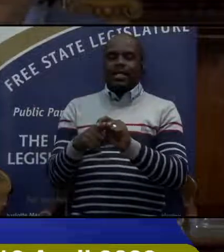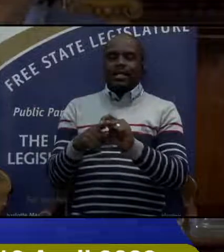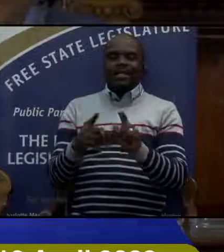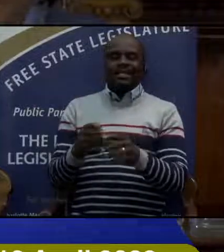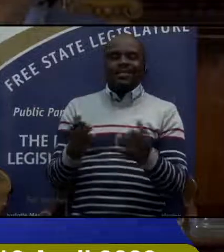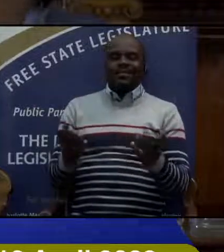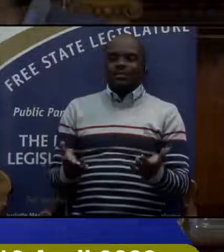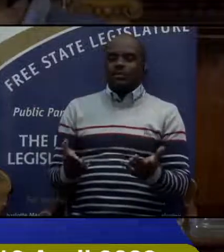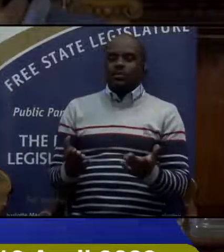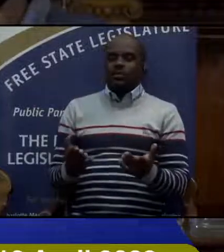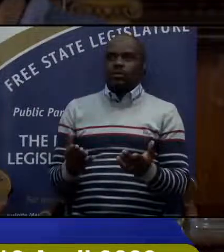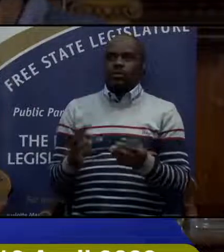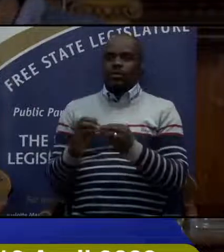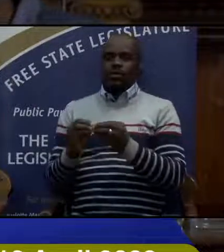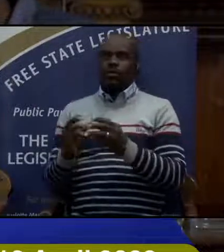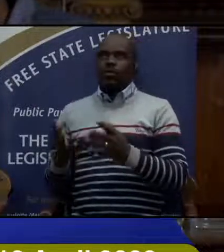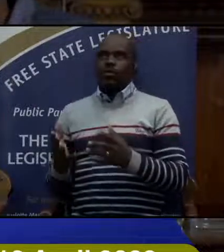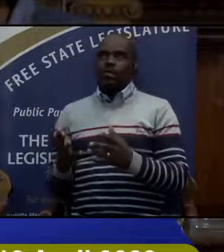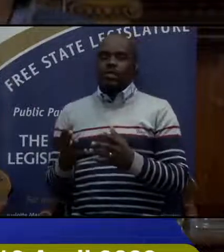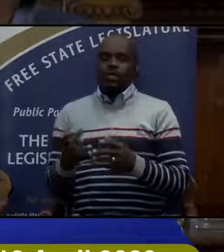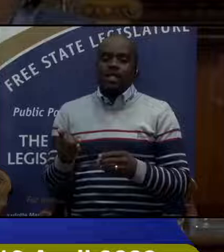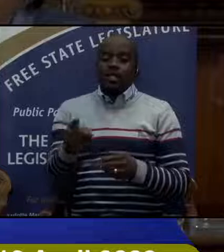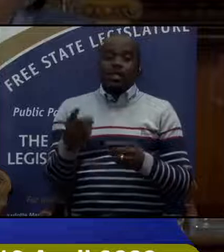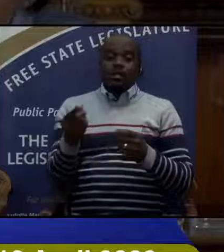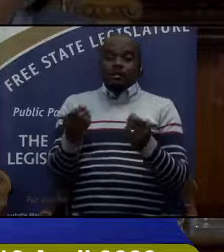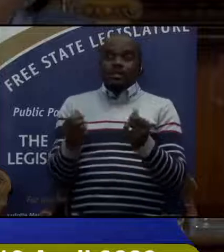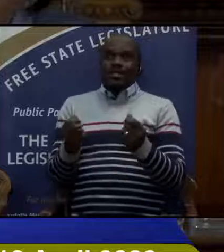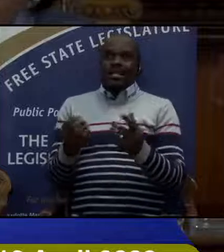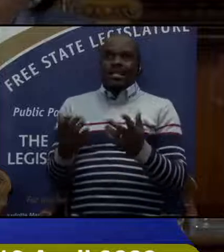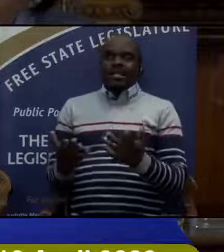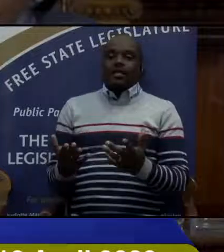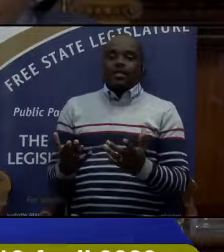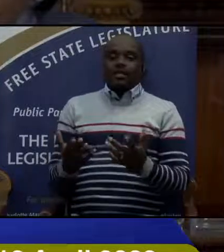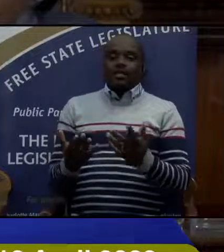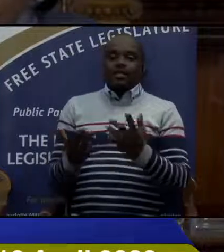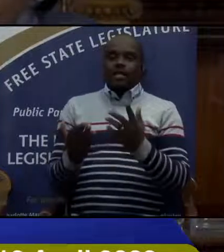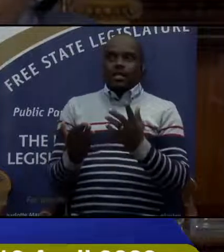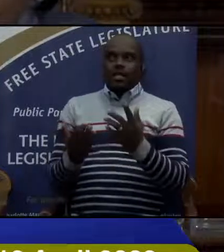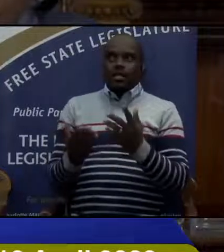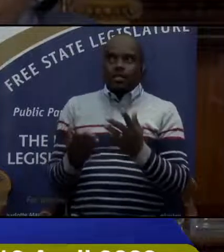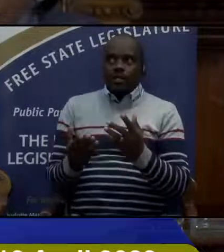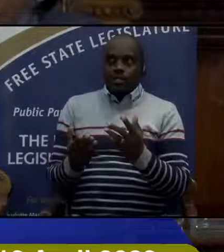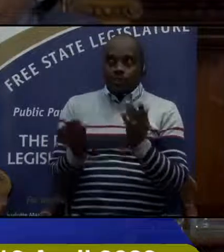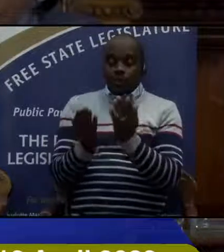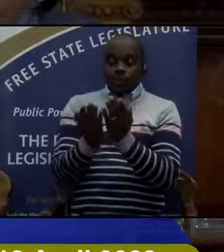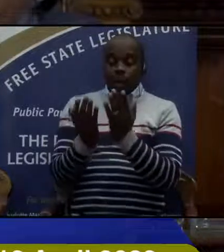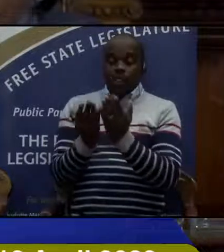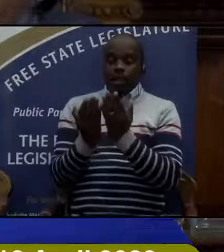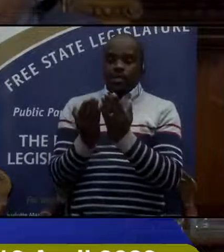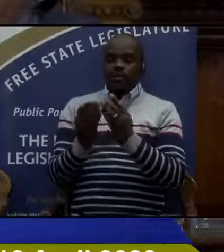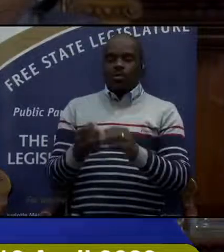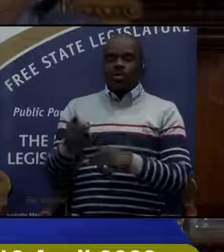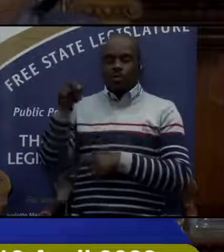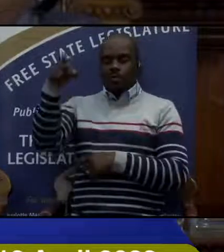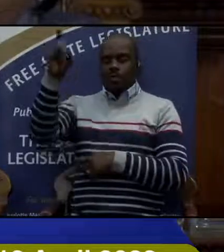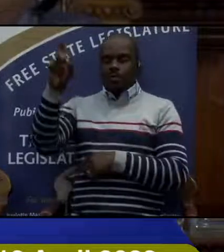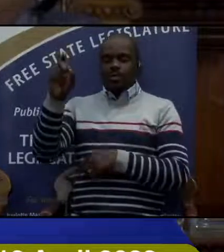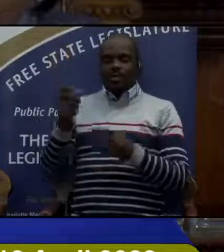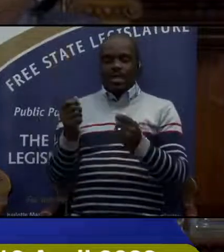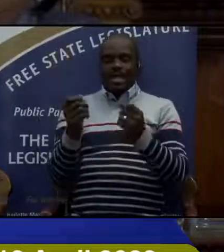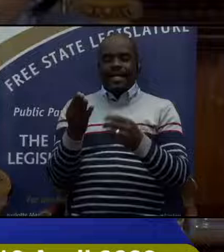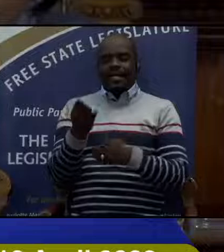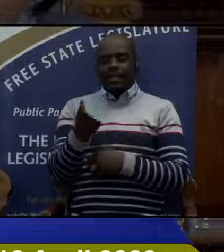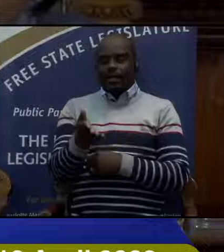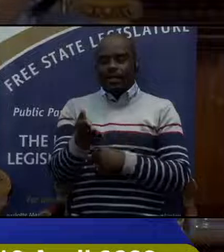scholarship awarded on the basis of merit," close quote. Honorable Speaker, the budget tabled by the Premier,